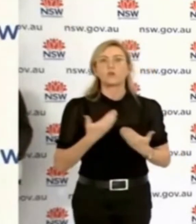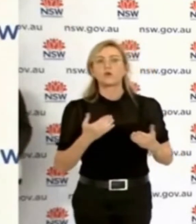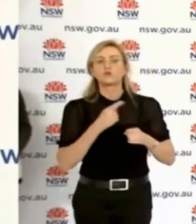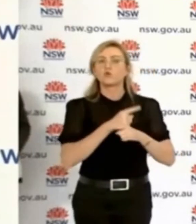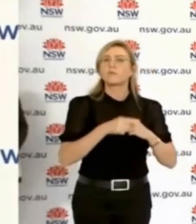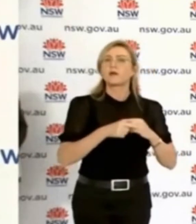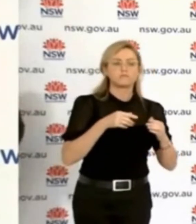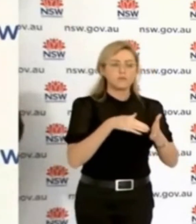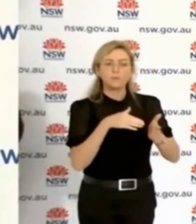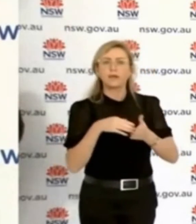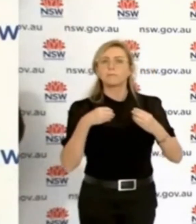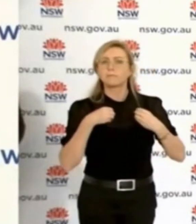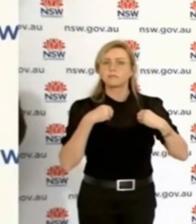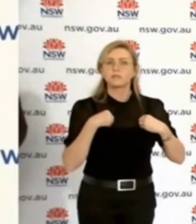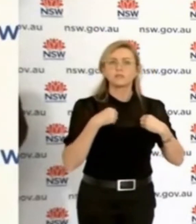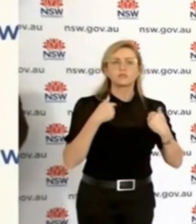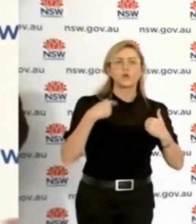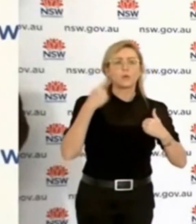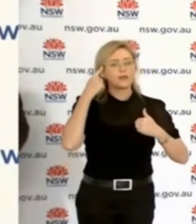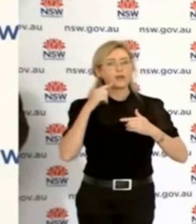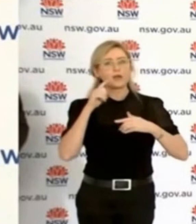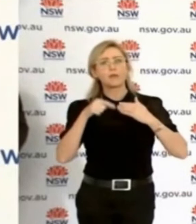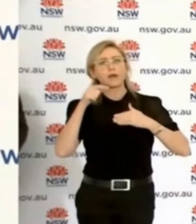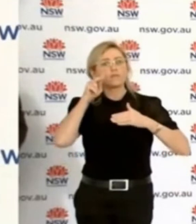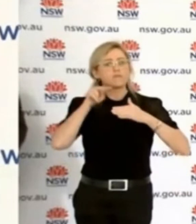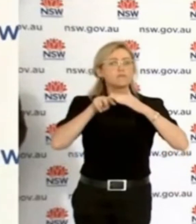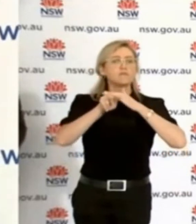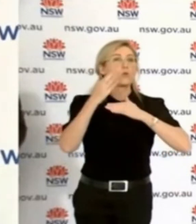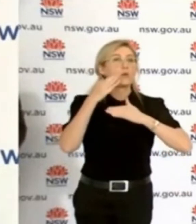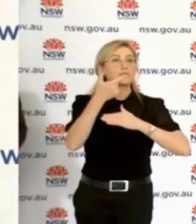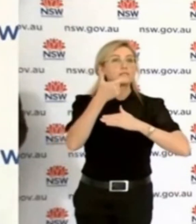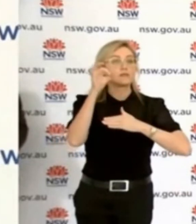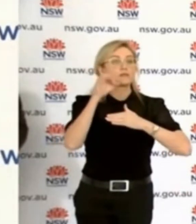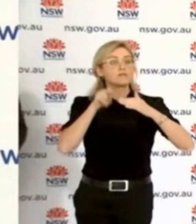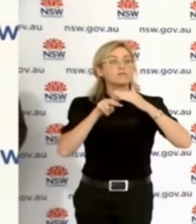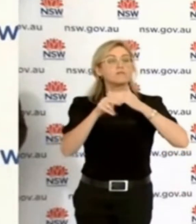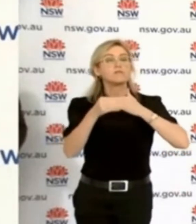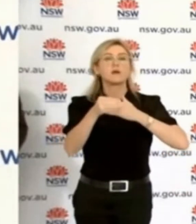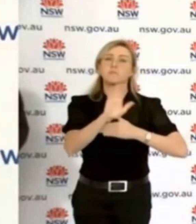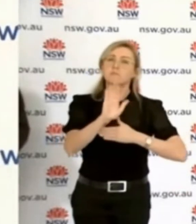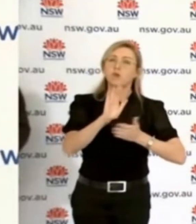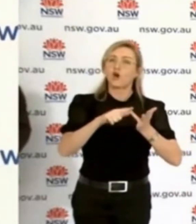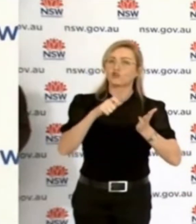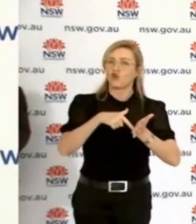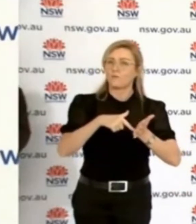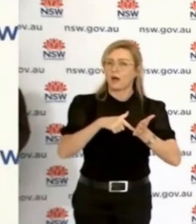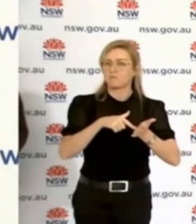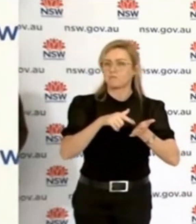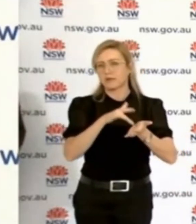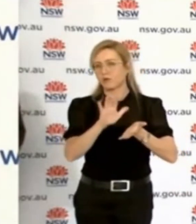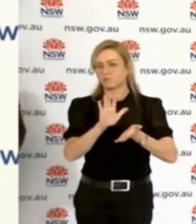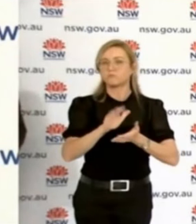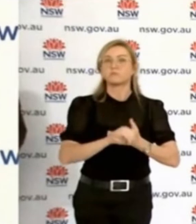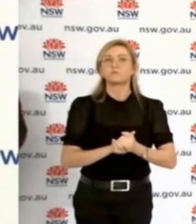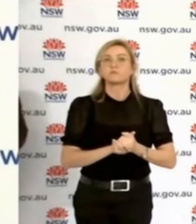will be said. I mean, we're looking at obviously a date in October. That's where the trajectory is. But from the health perspective, and Dr.